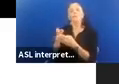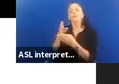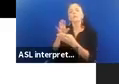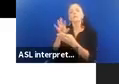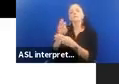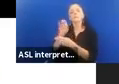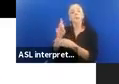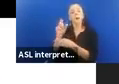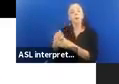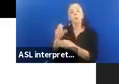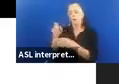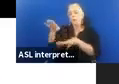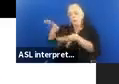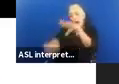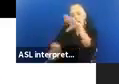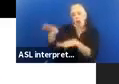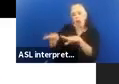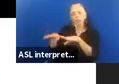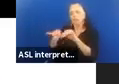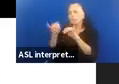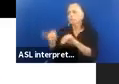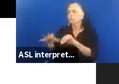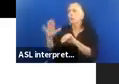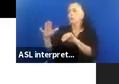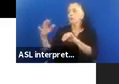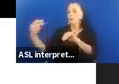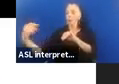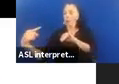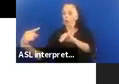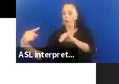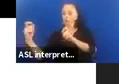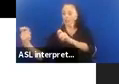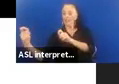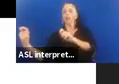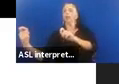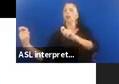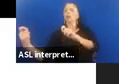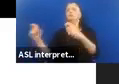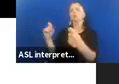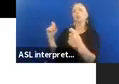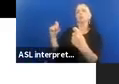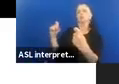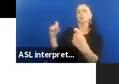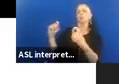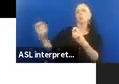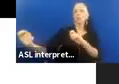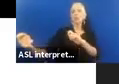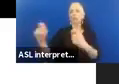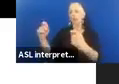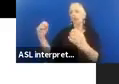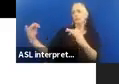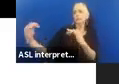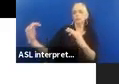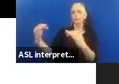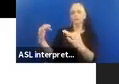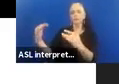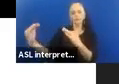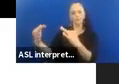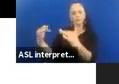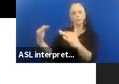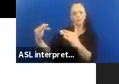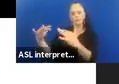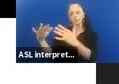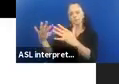system, counteracting whatever direction of change is imposed on the system, usually moving it towards